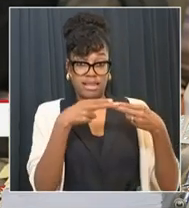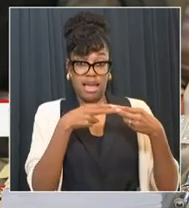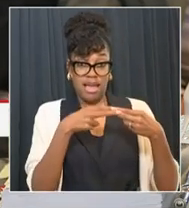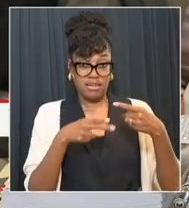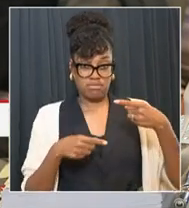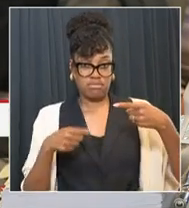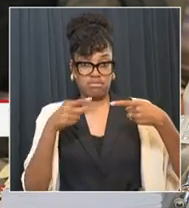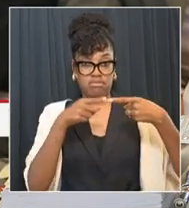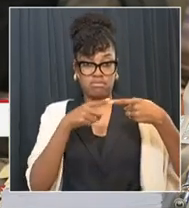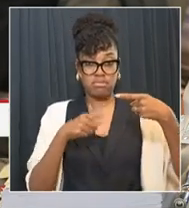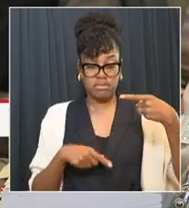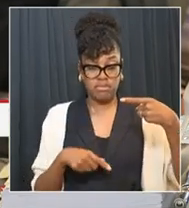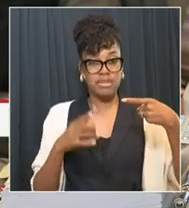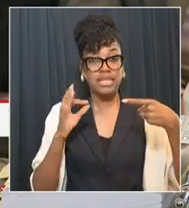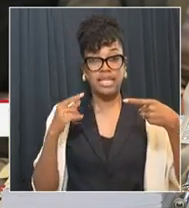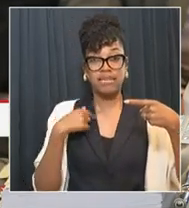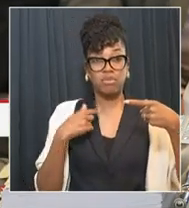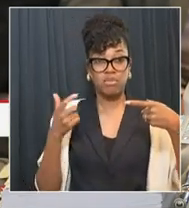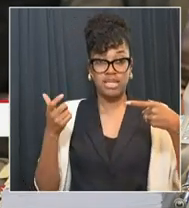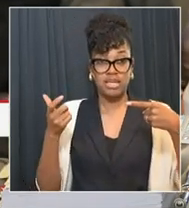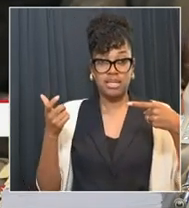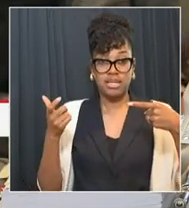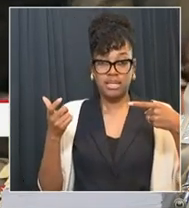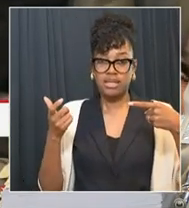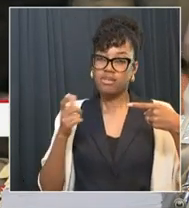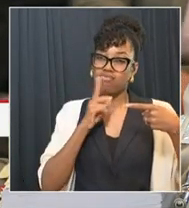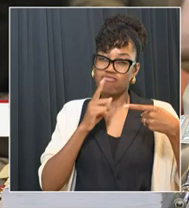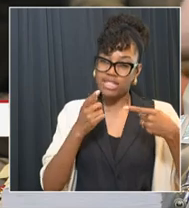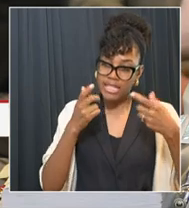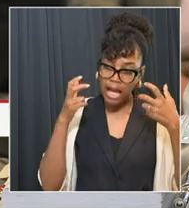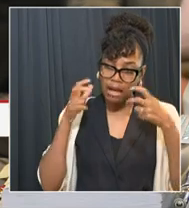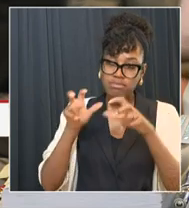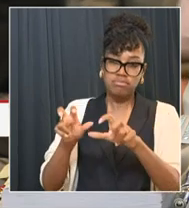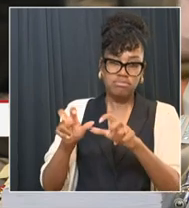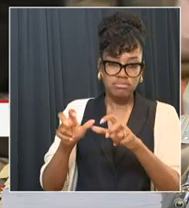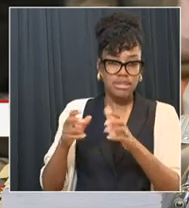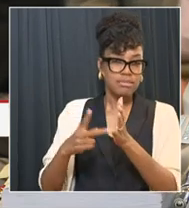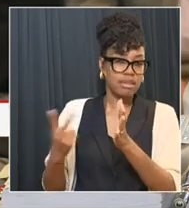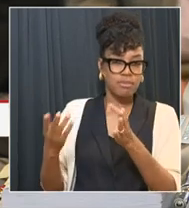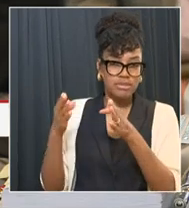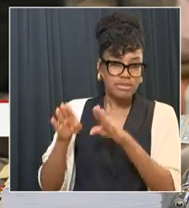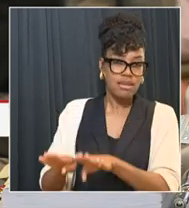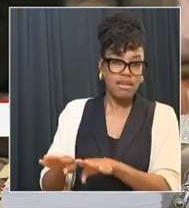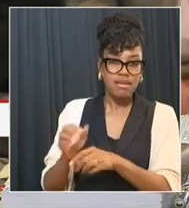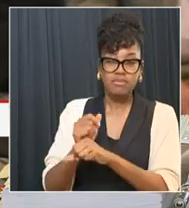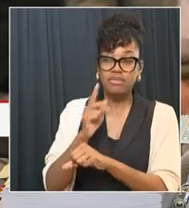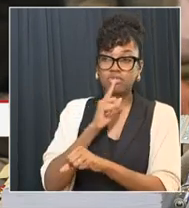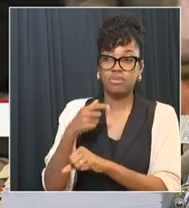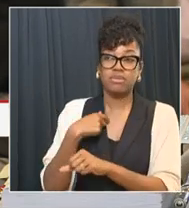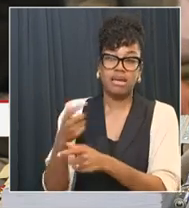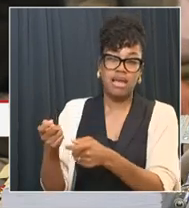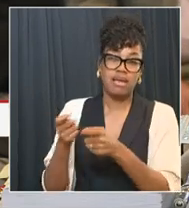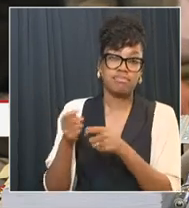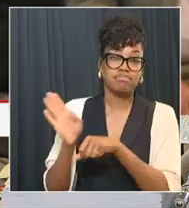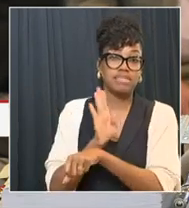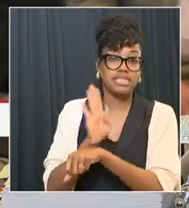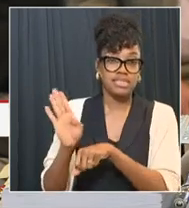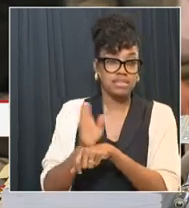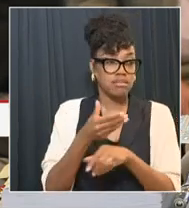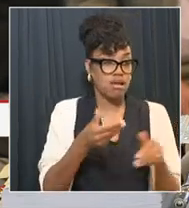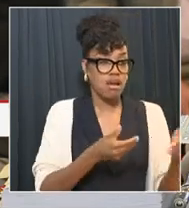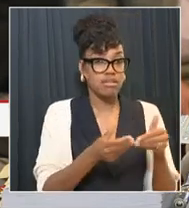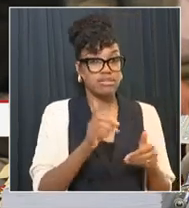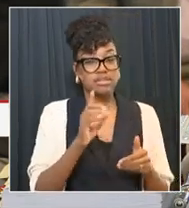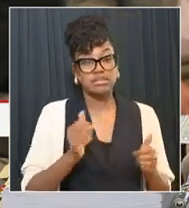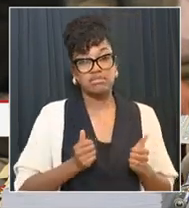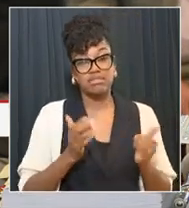making sure that we are attracting through our DMPED efforts companies that are hiring DC residents. So our business